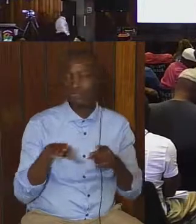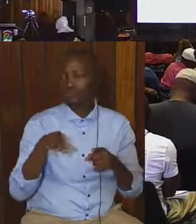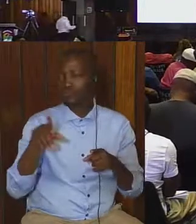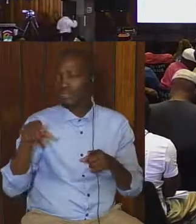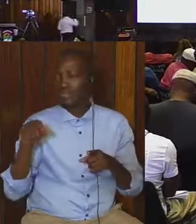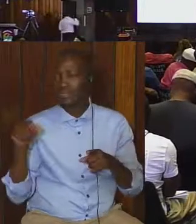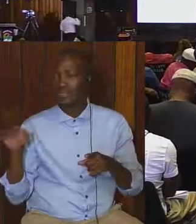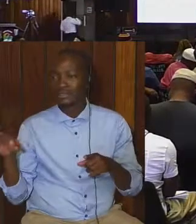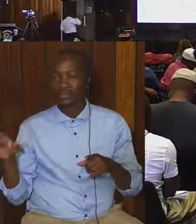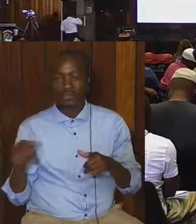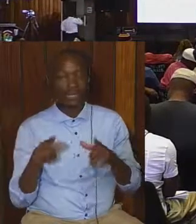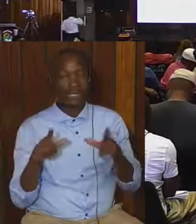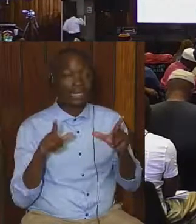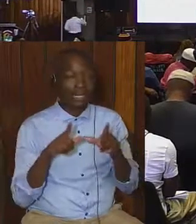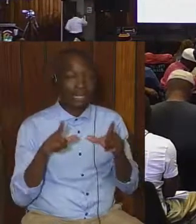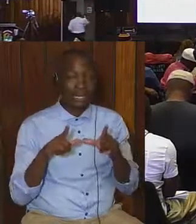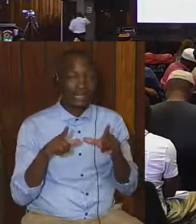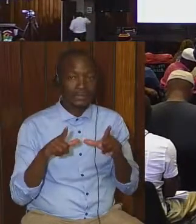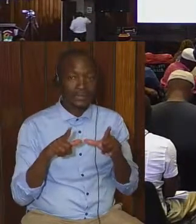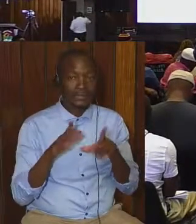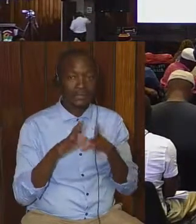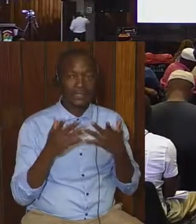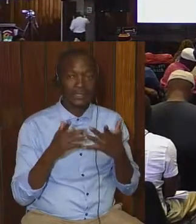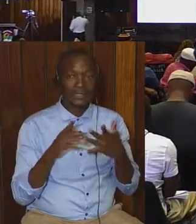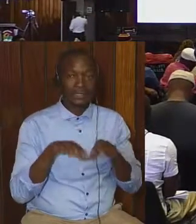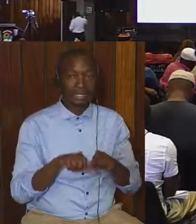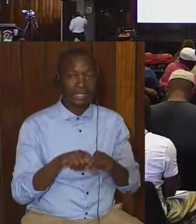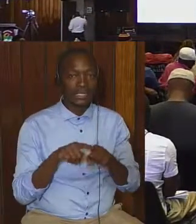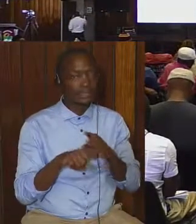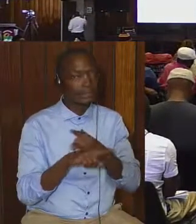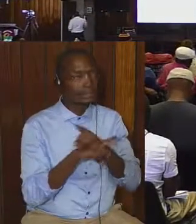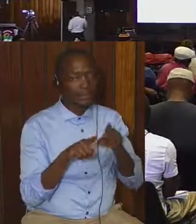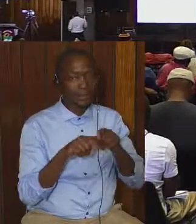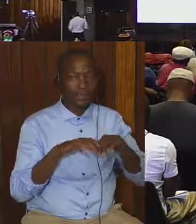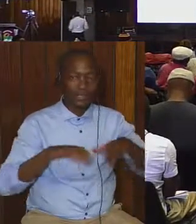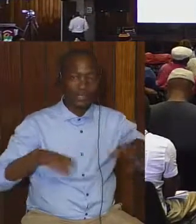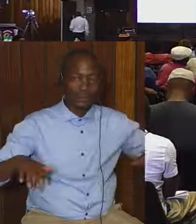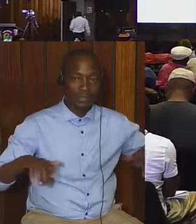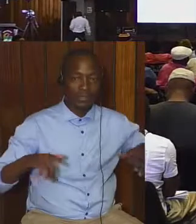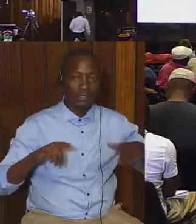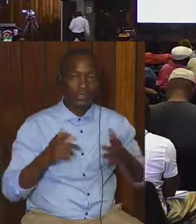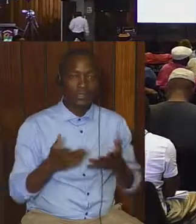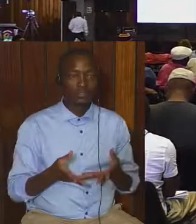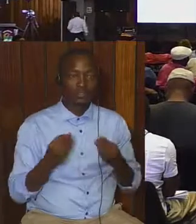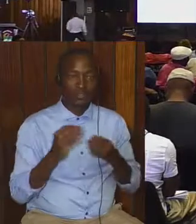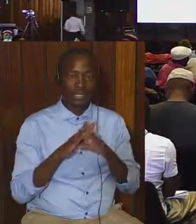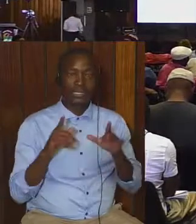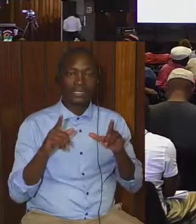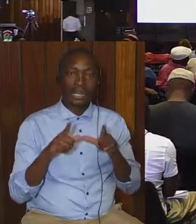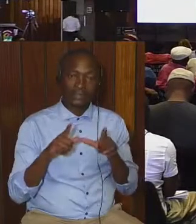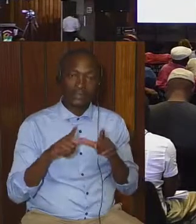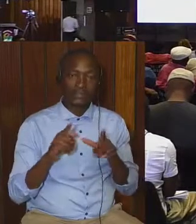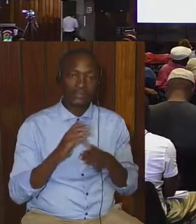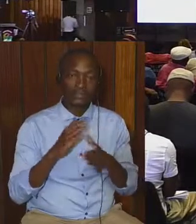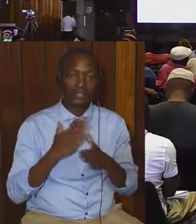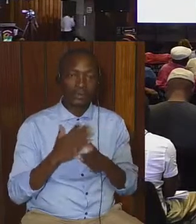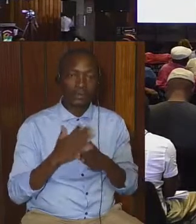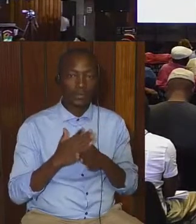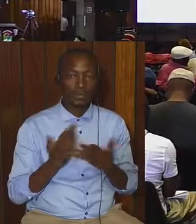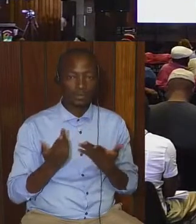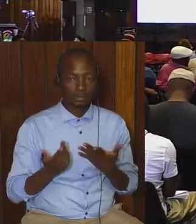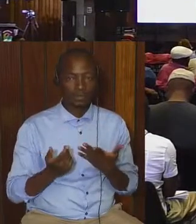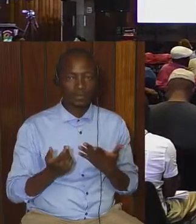and bathi i-license ibanjwe yini nalapho ukuthi bathole i-license yoku-operator amabhasi